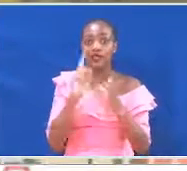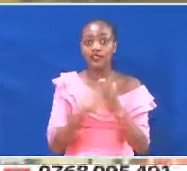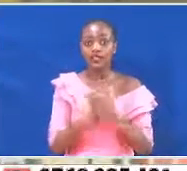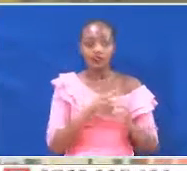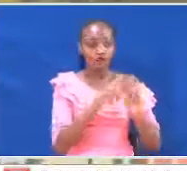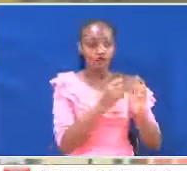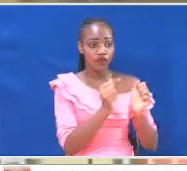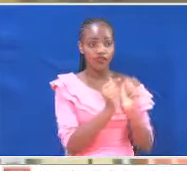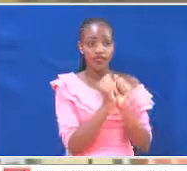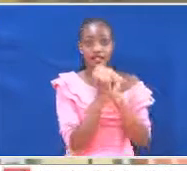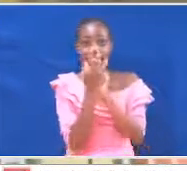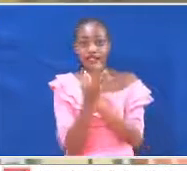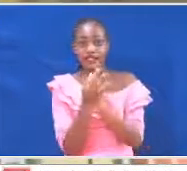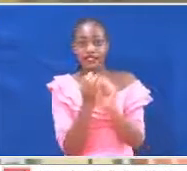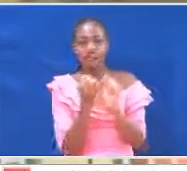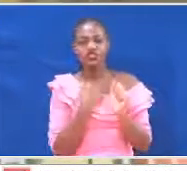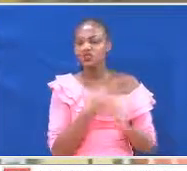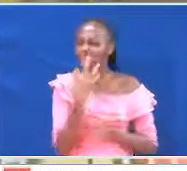316,